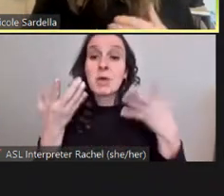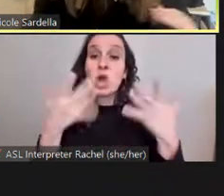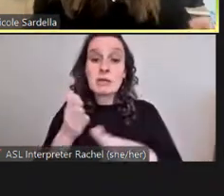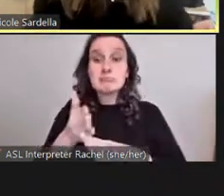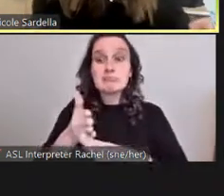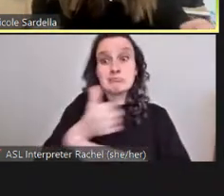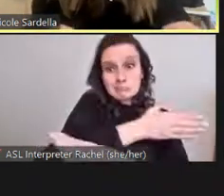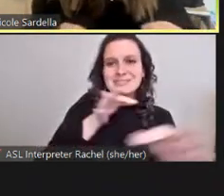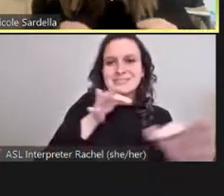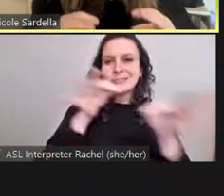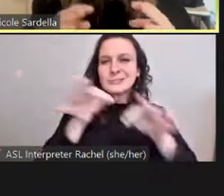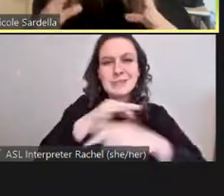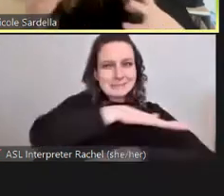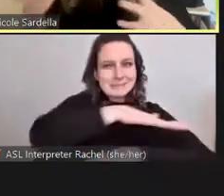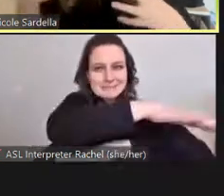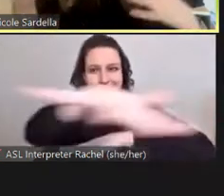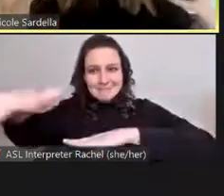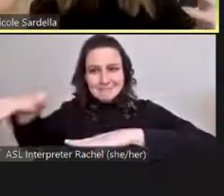And then